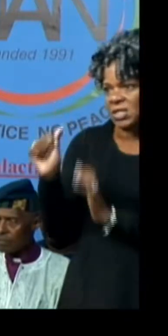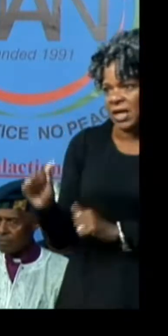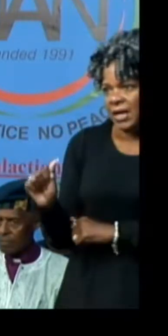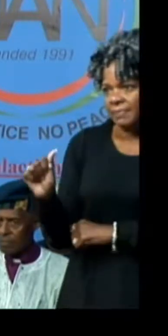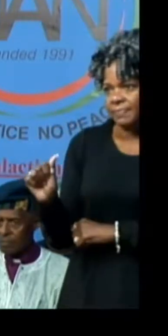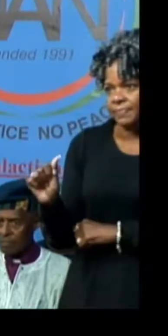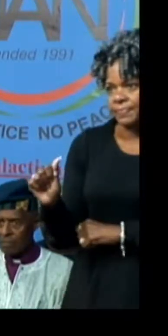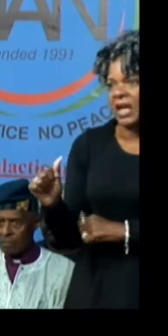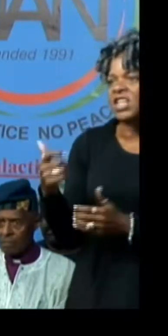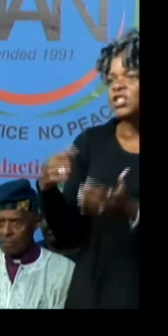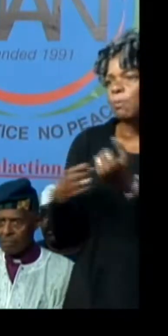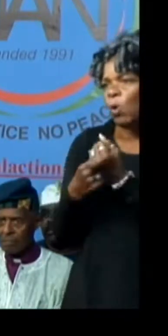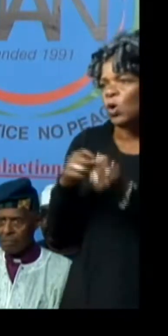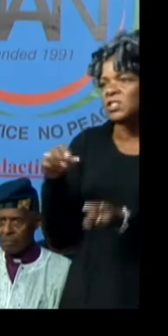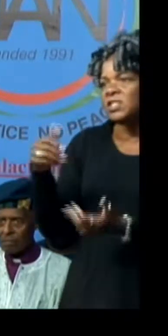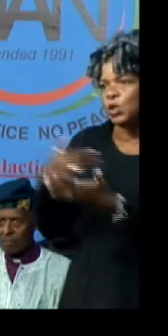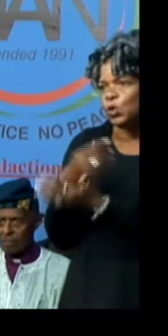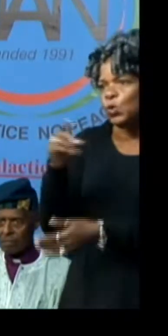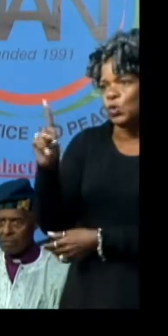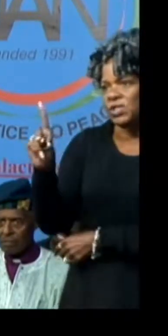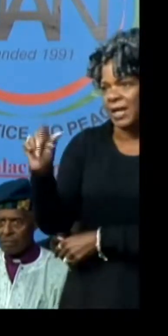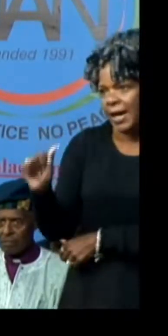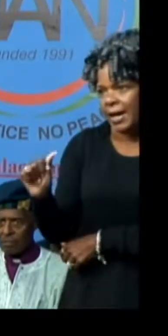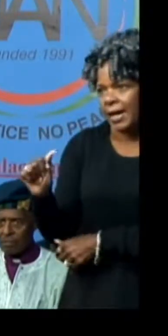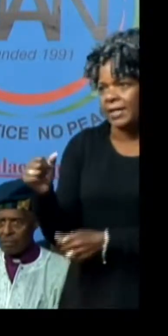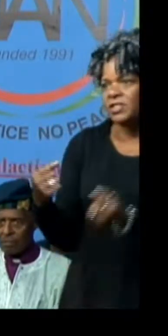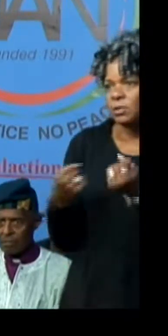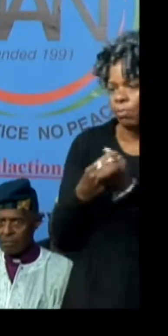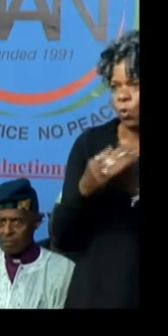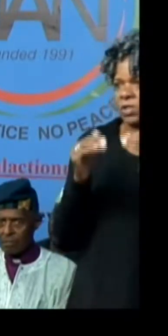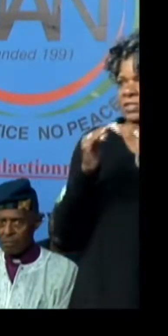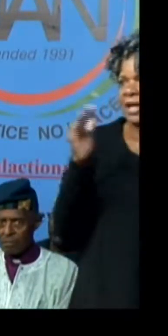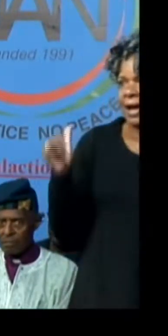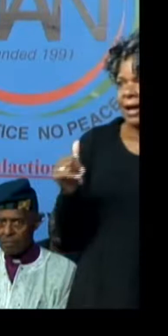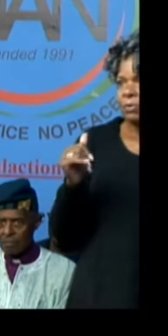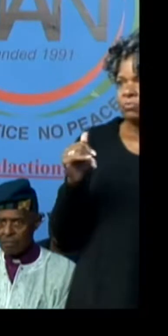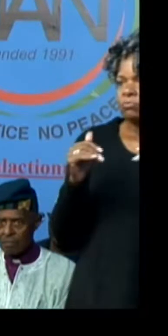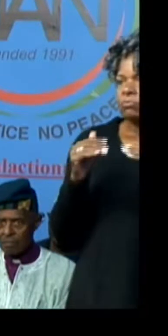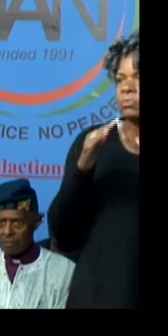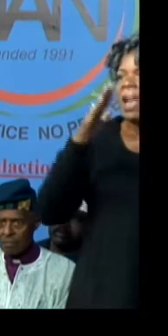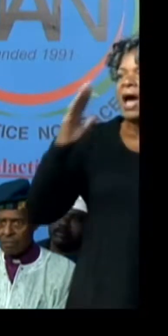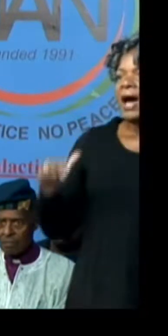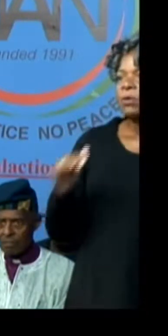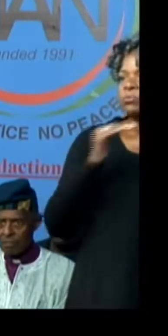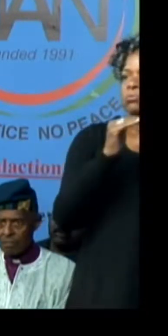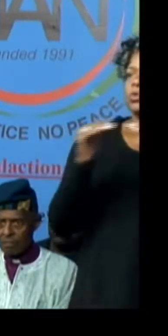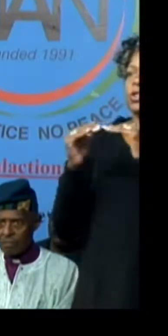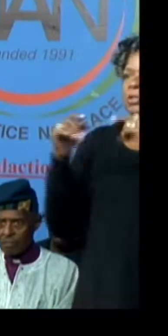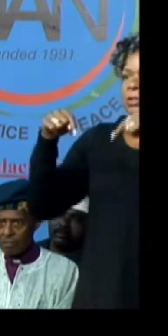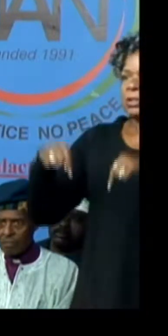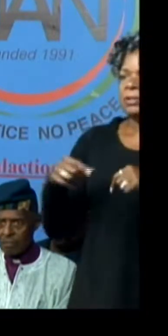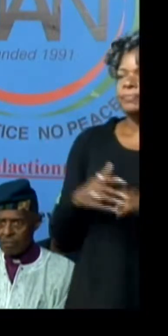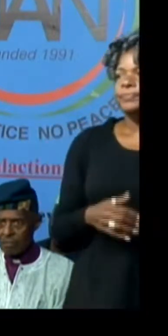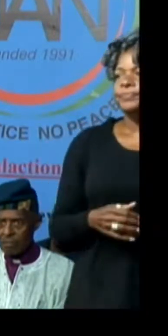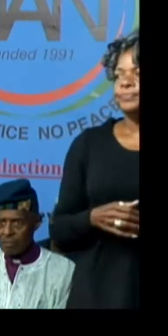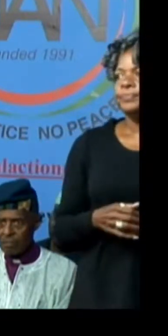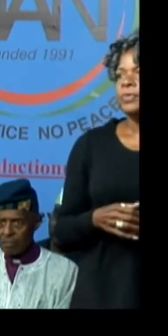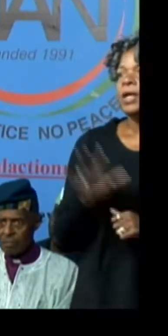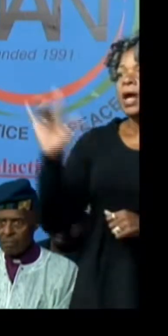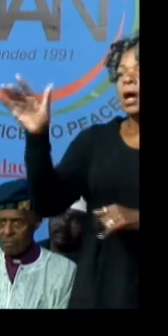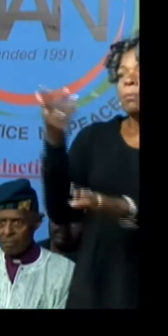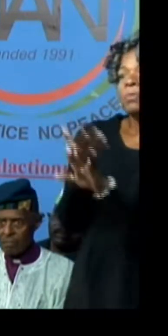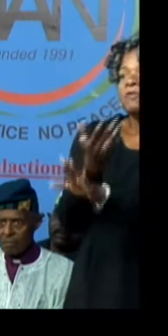I think is important, and I warn Reverend Marshall and McCall and others,